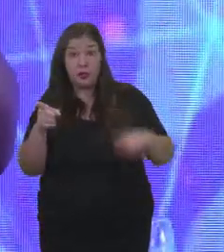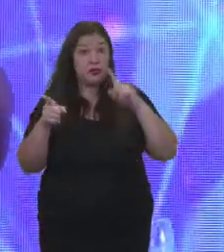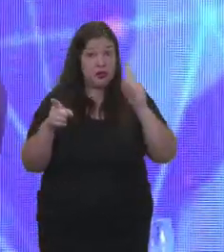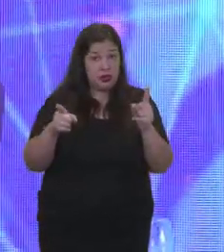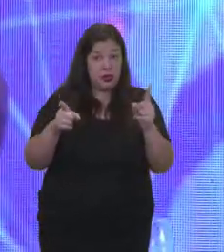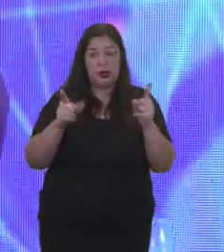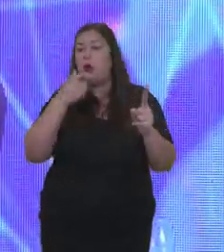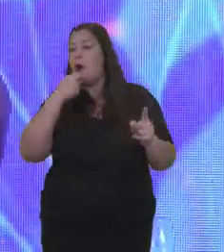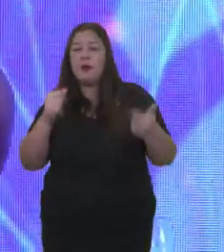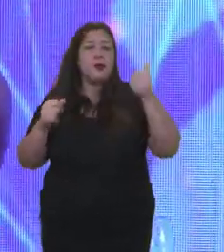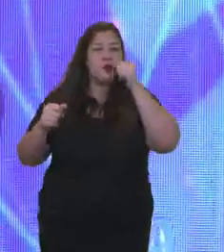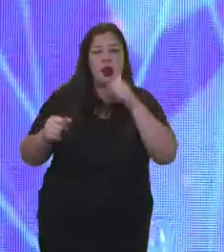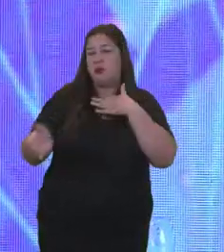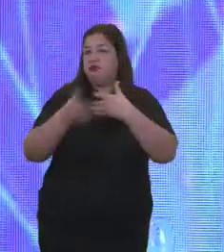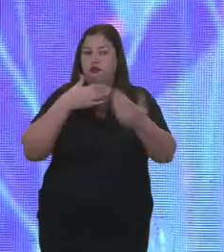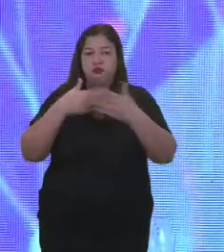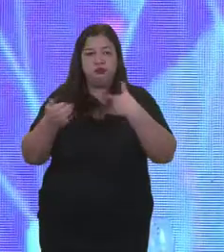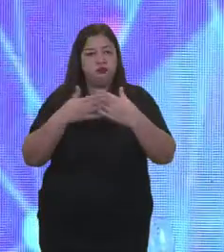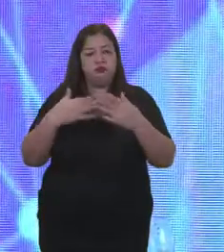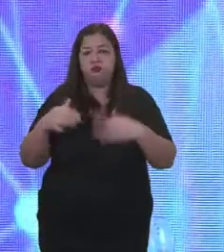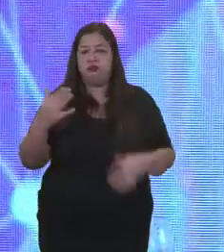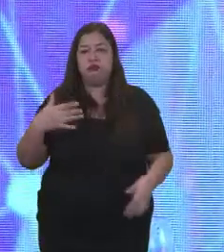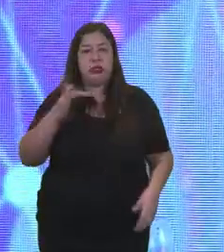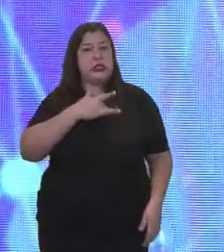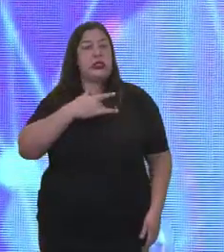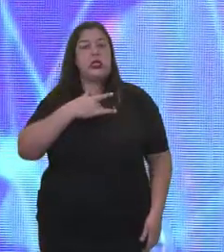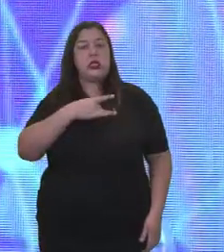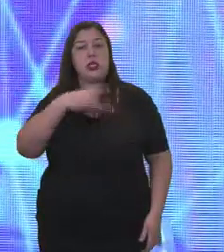or you, for the man or for woman, whoever.